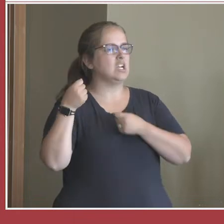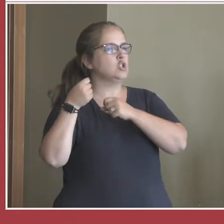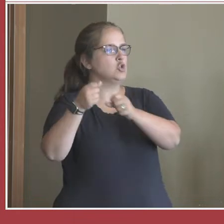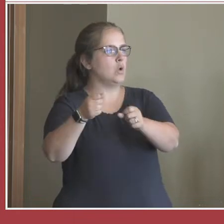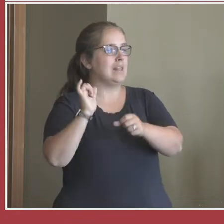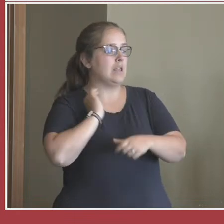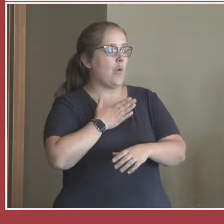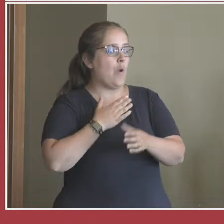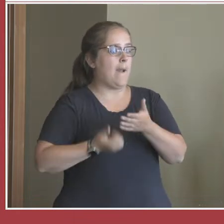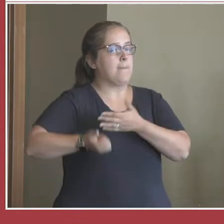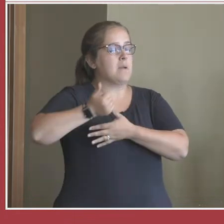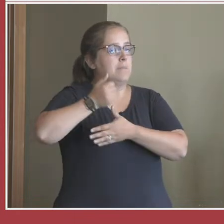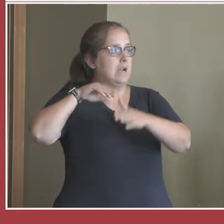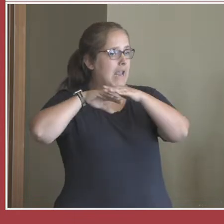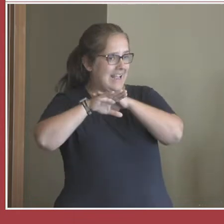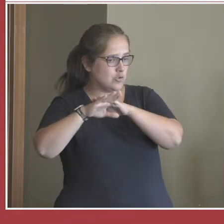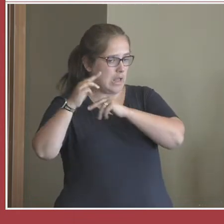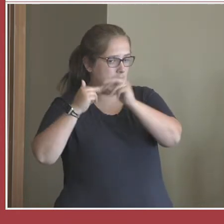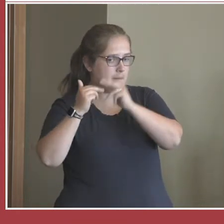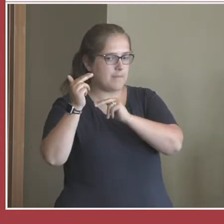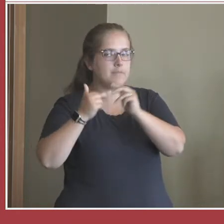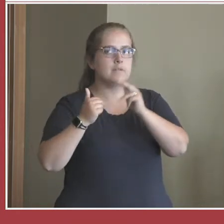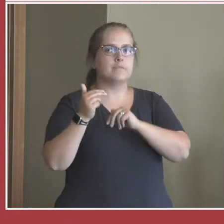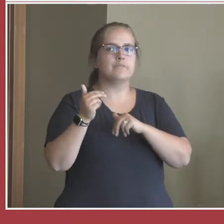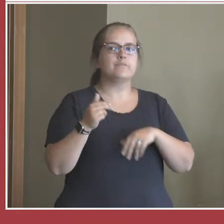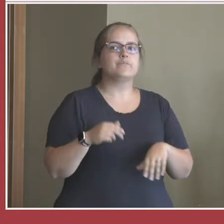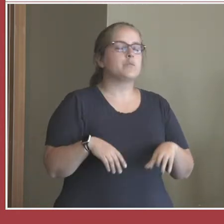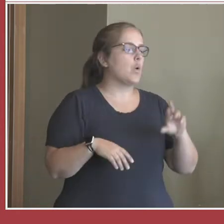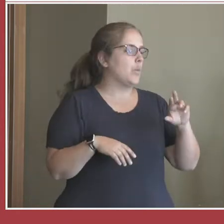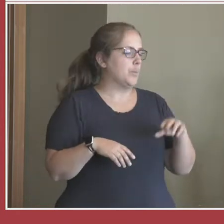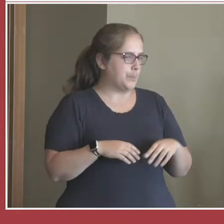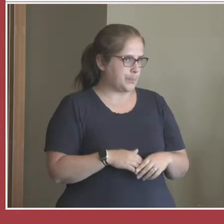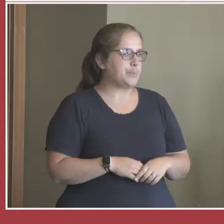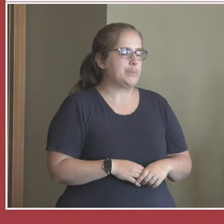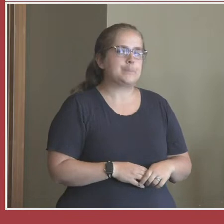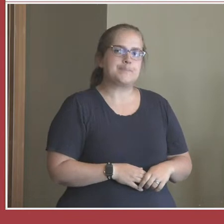is our primary entry to the building, right where it says main entry.